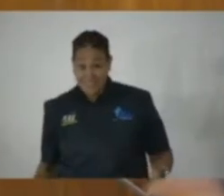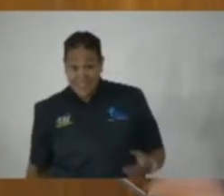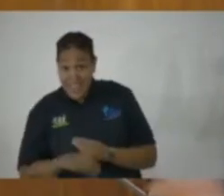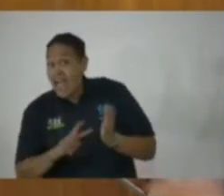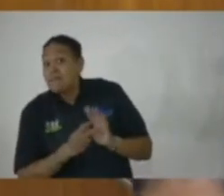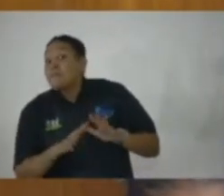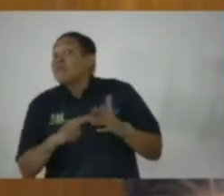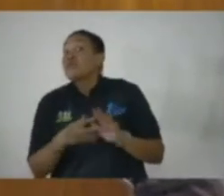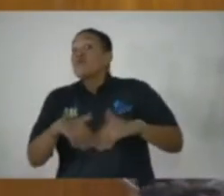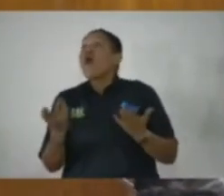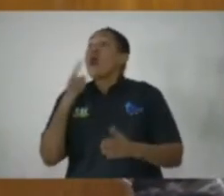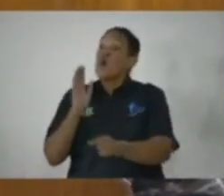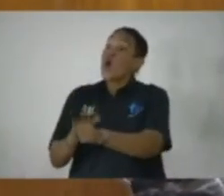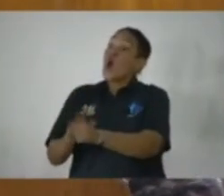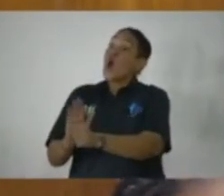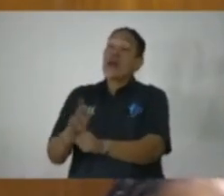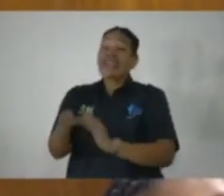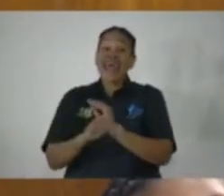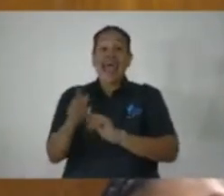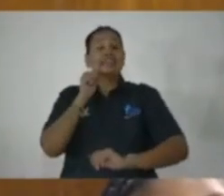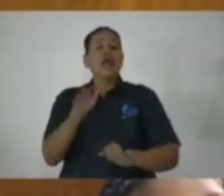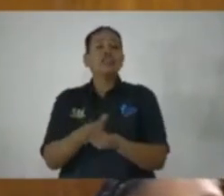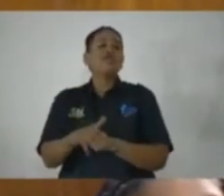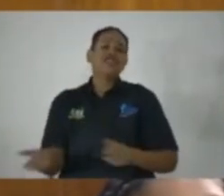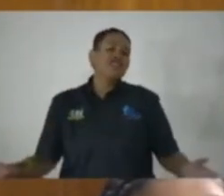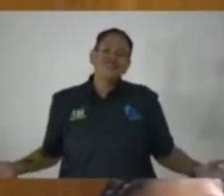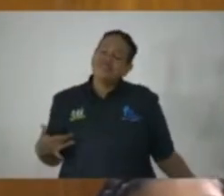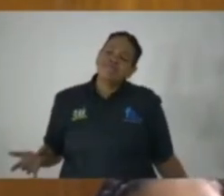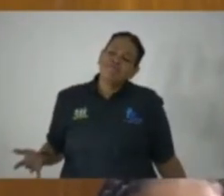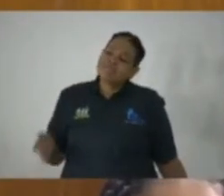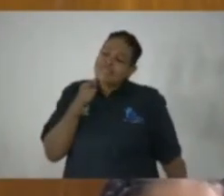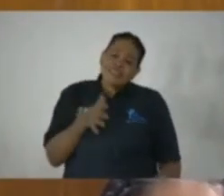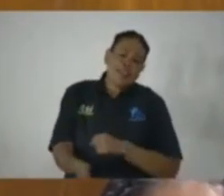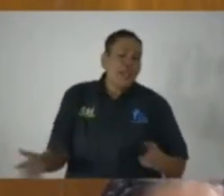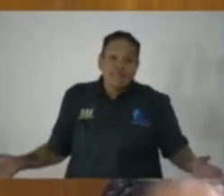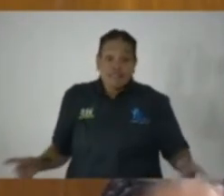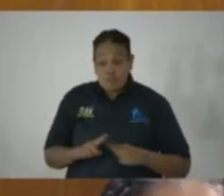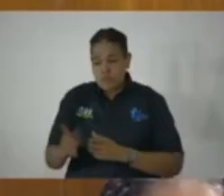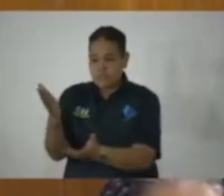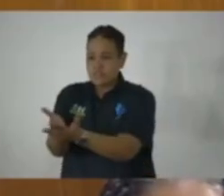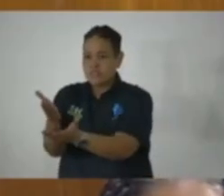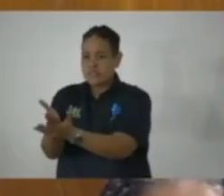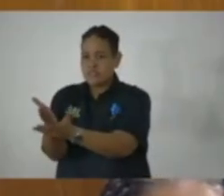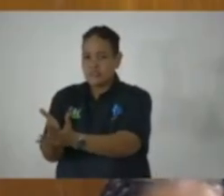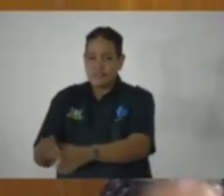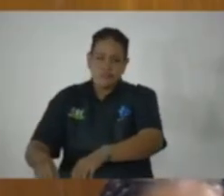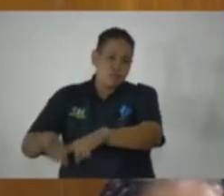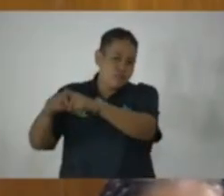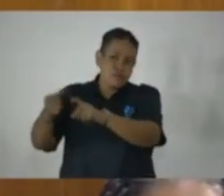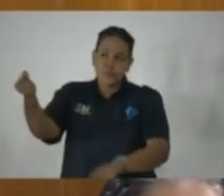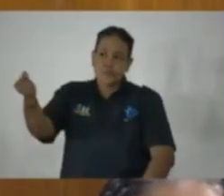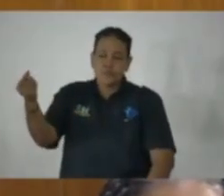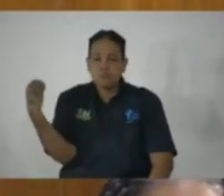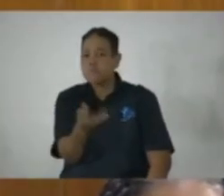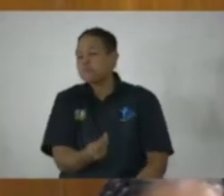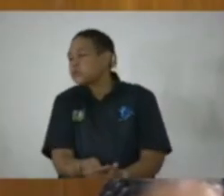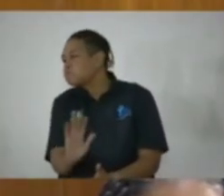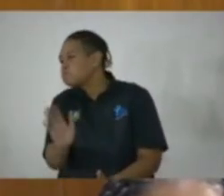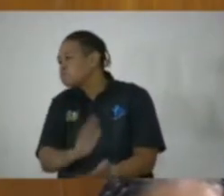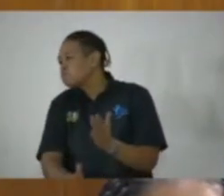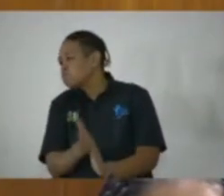So much so that a warning wasn't sufficient. But cease and desist from giving any money.